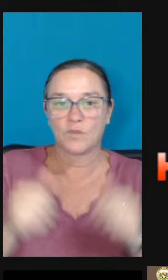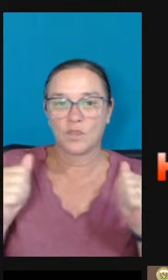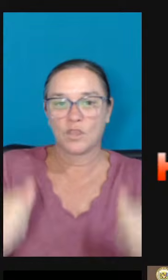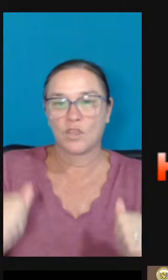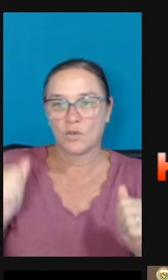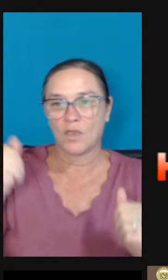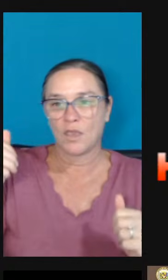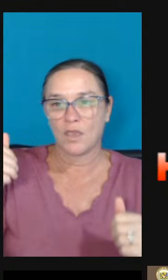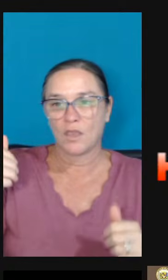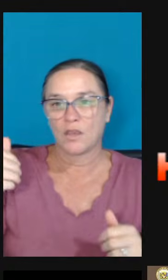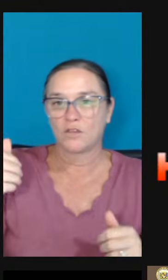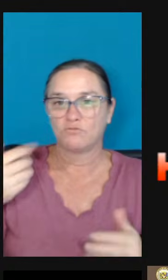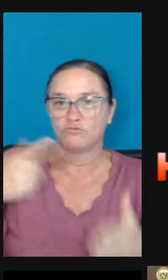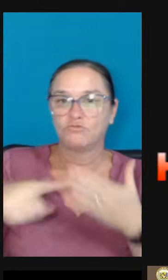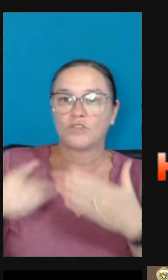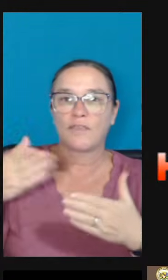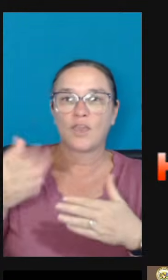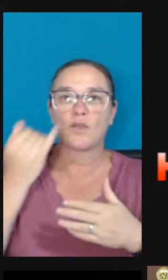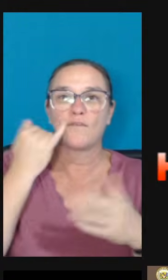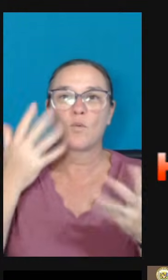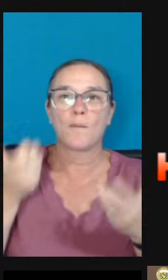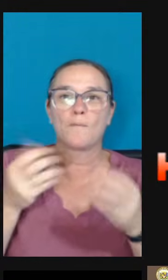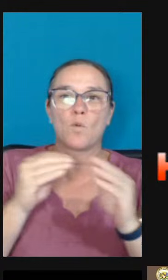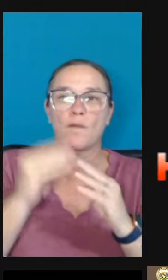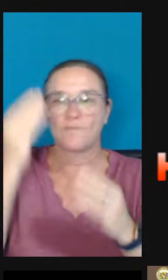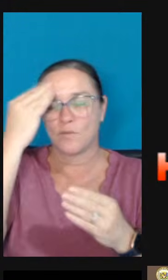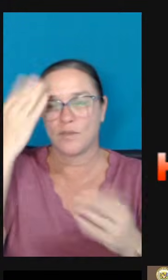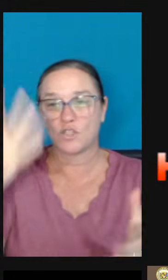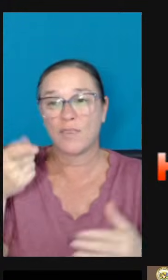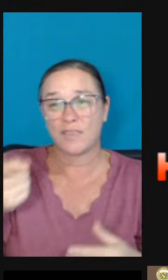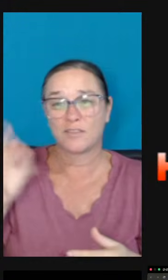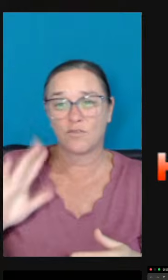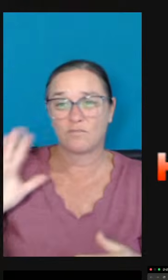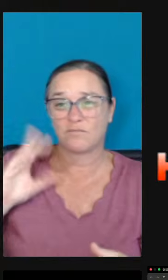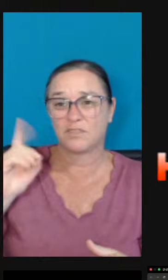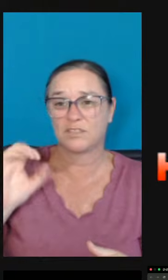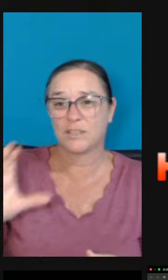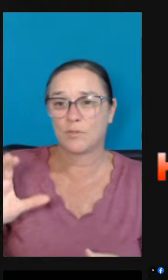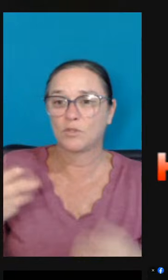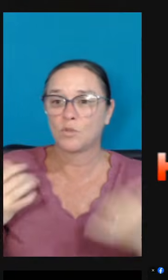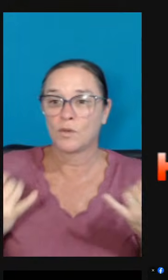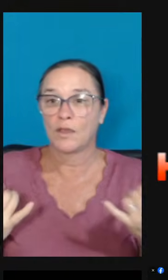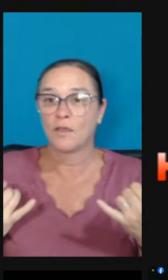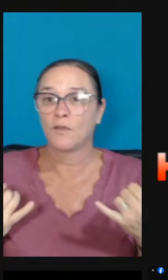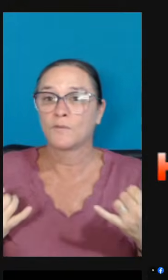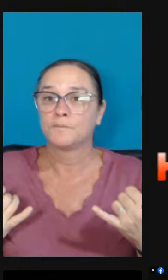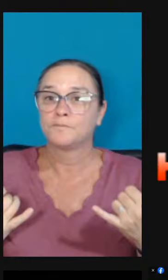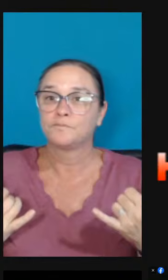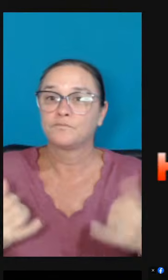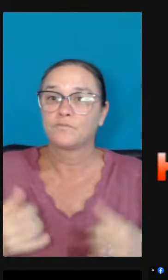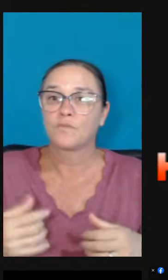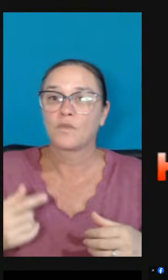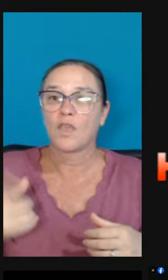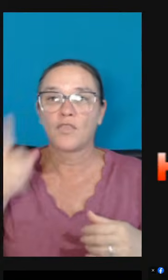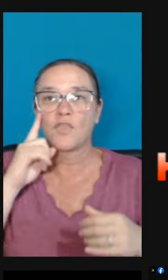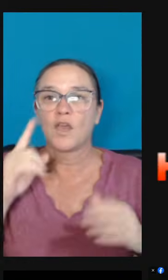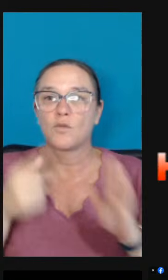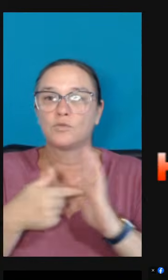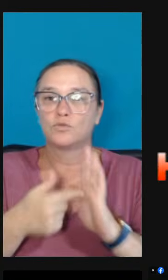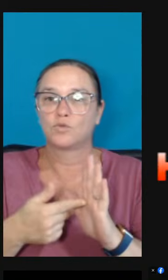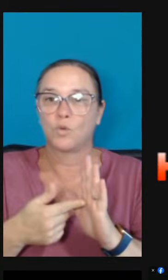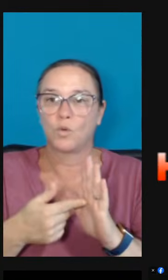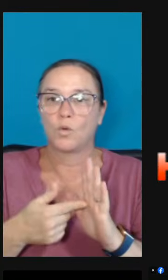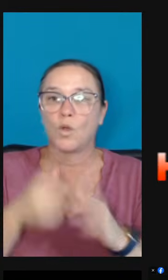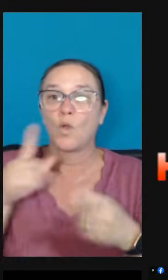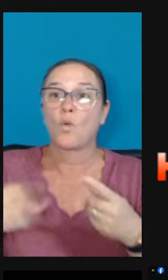this. Right, so this is back from December. So kind of moving forward in time, I thought I'd bring up, as the